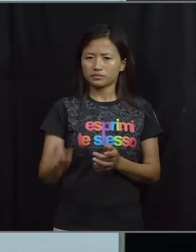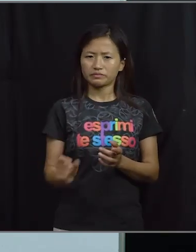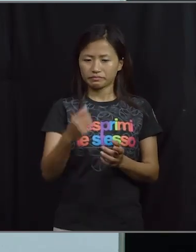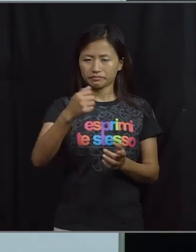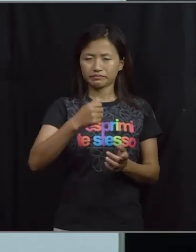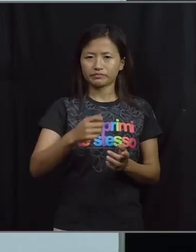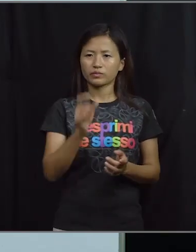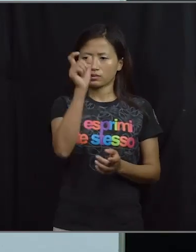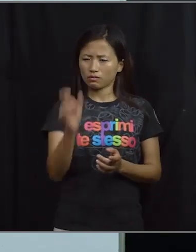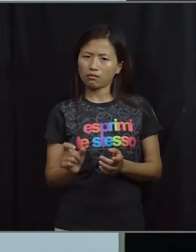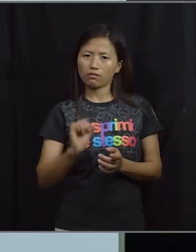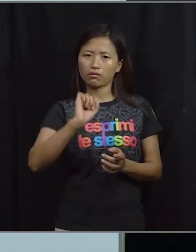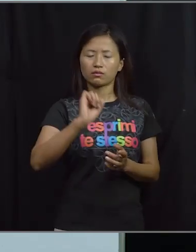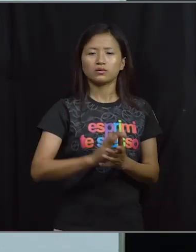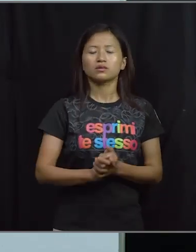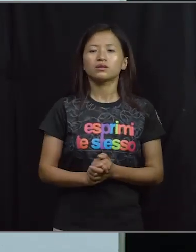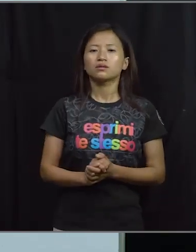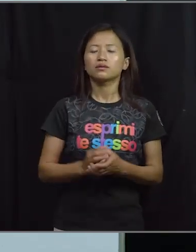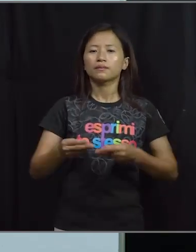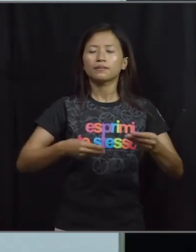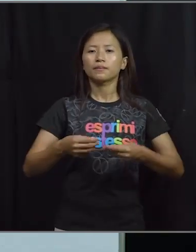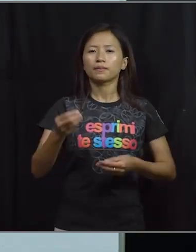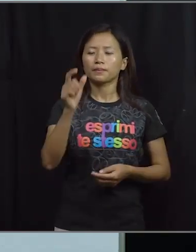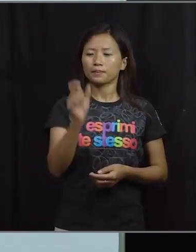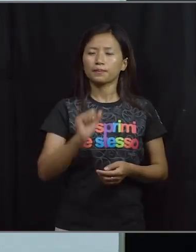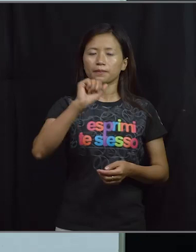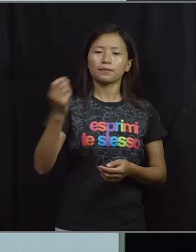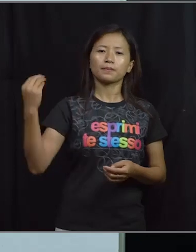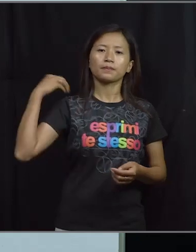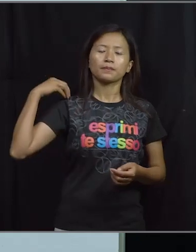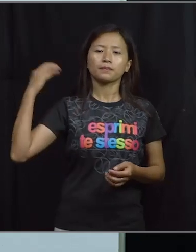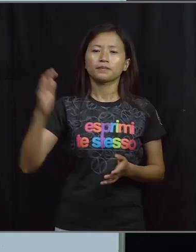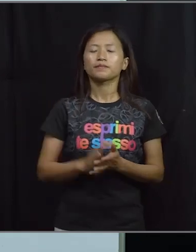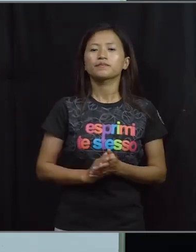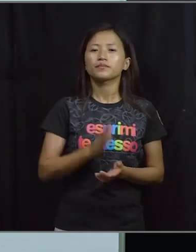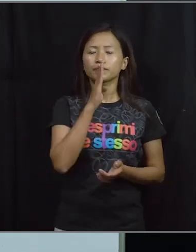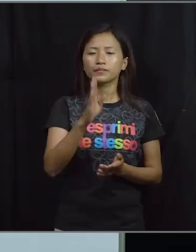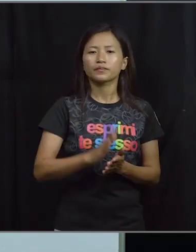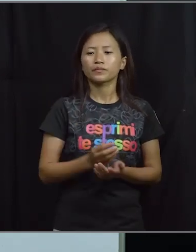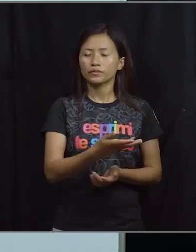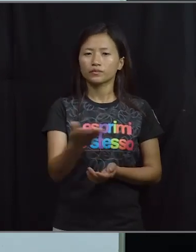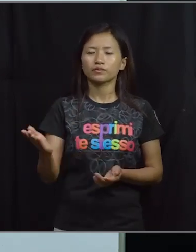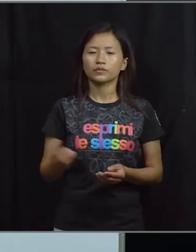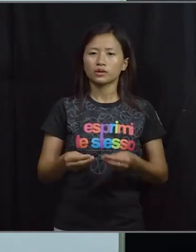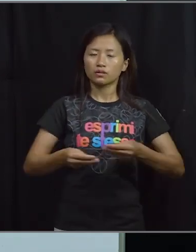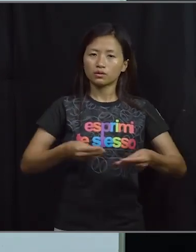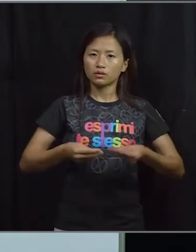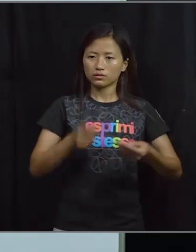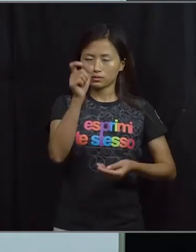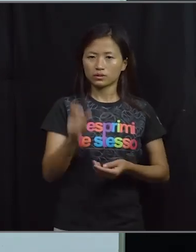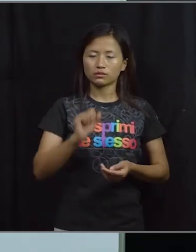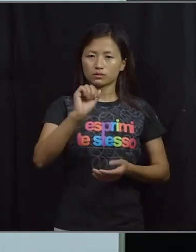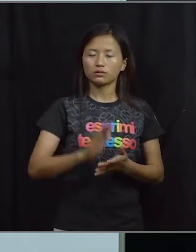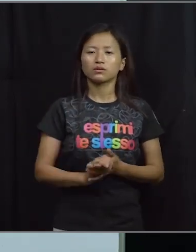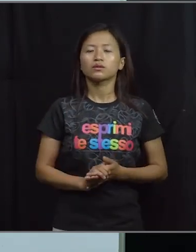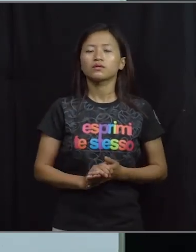personality. So these kind of entrepreneurs are only called induced entrepreneur, because they are entrepreneurs because they are